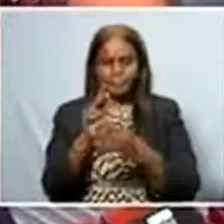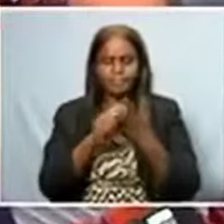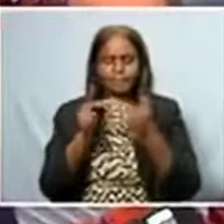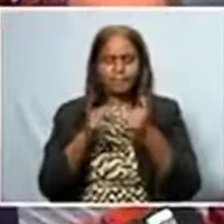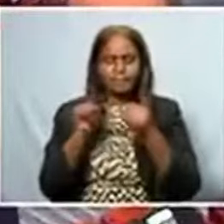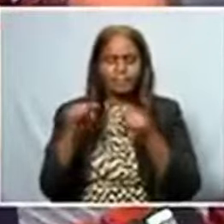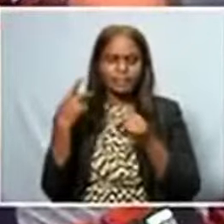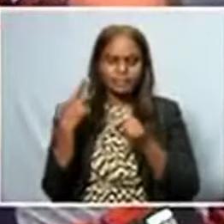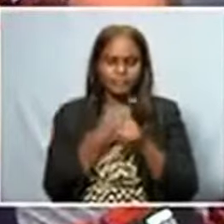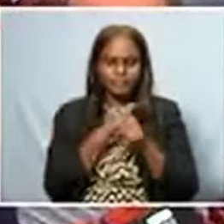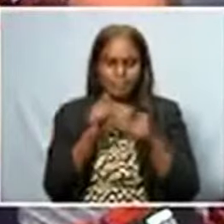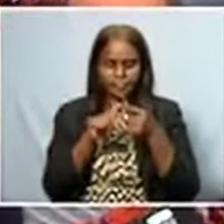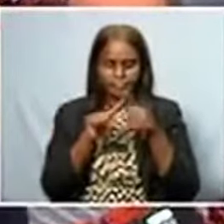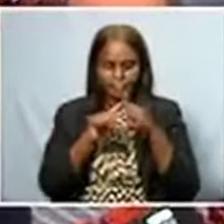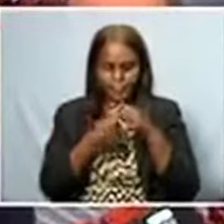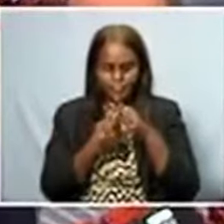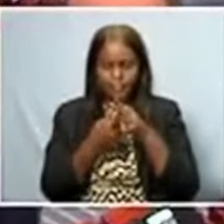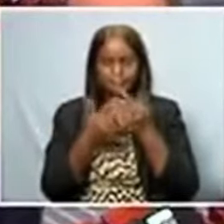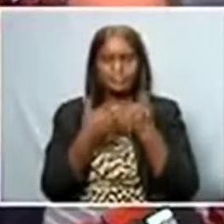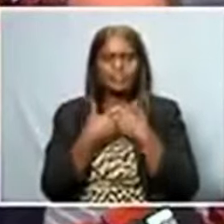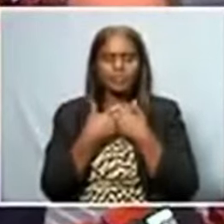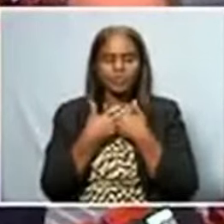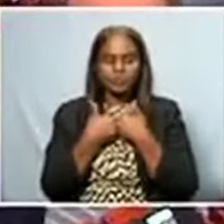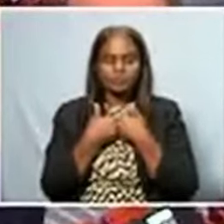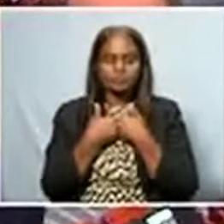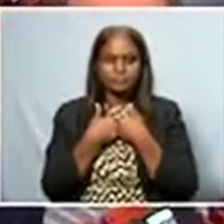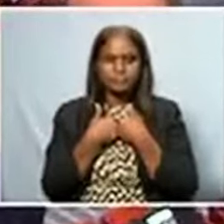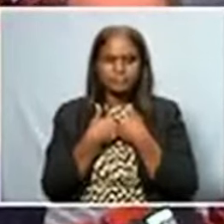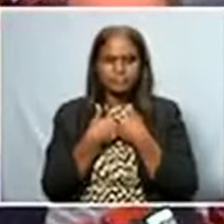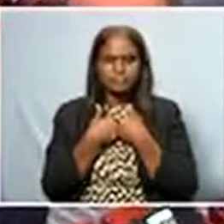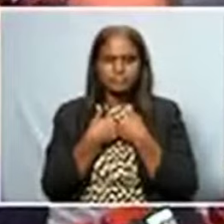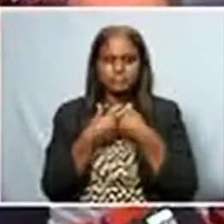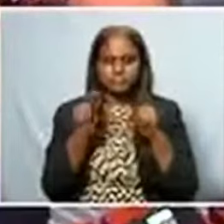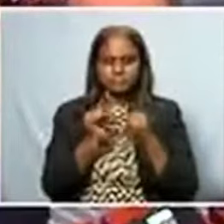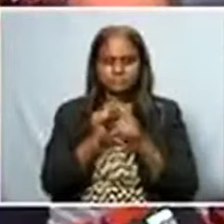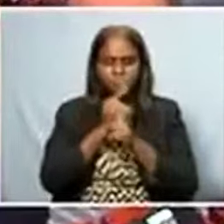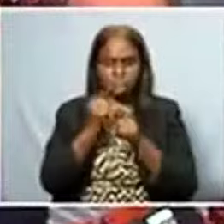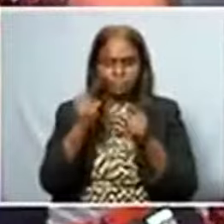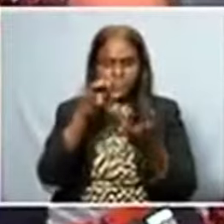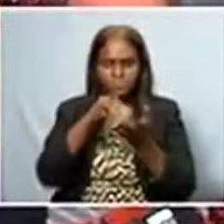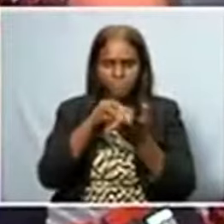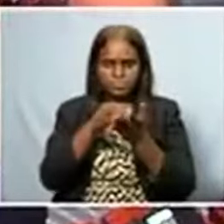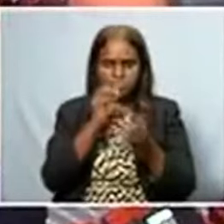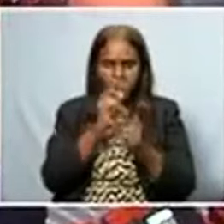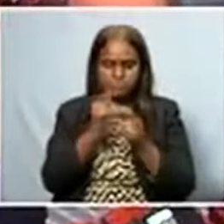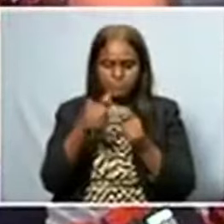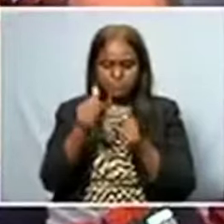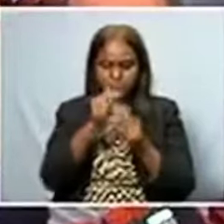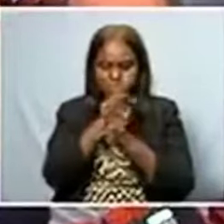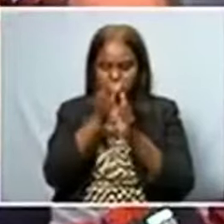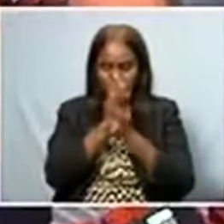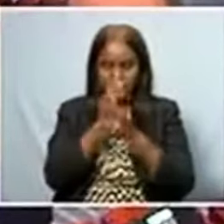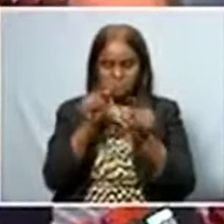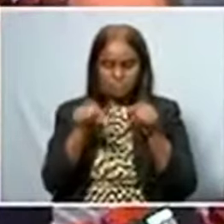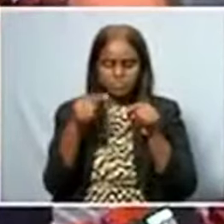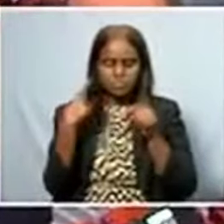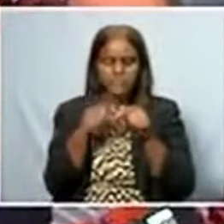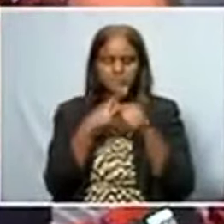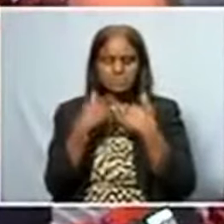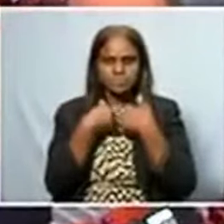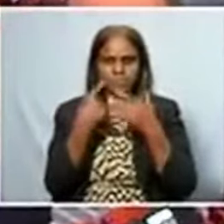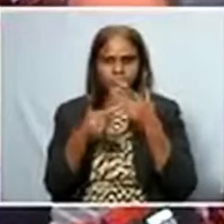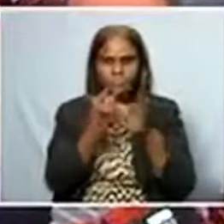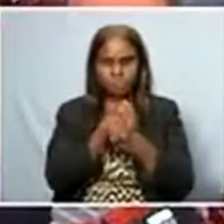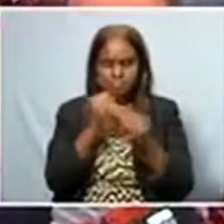the House to transact. And just in case you've just tuned in, the House has resolved